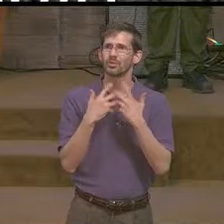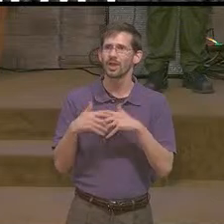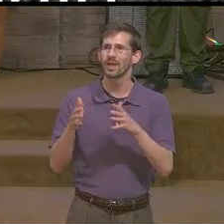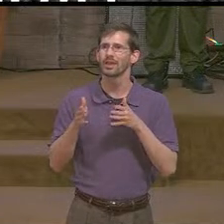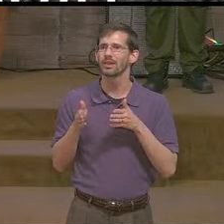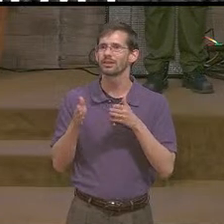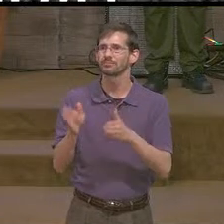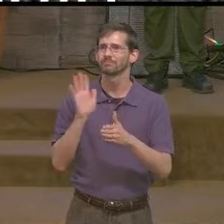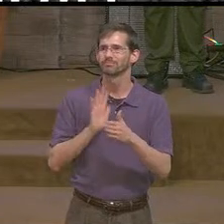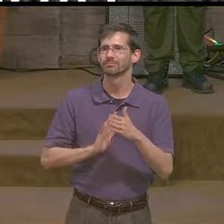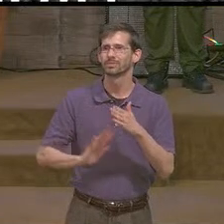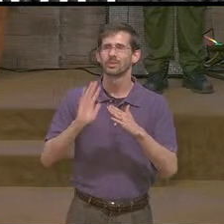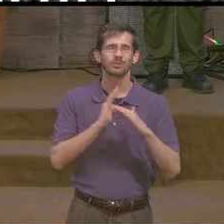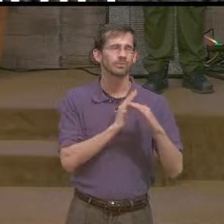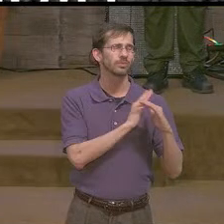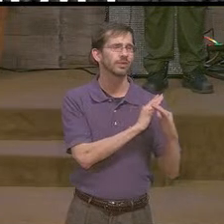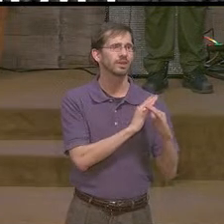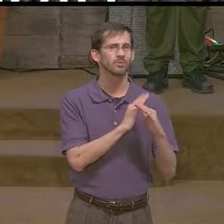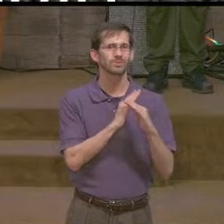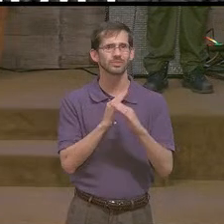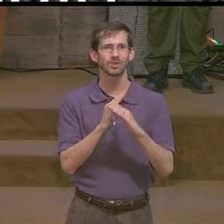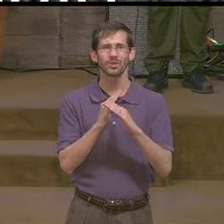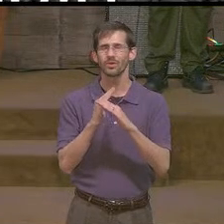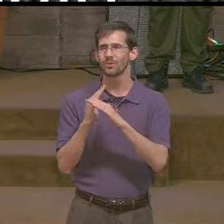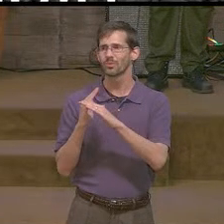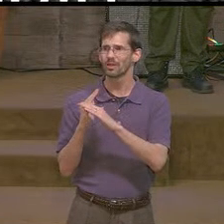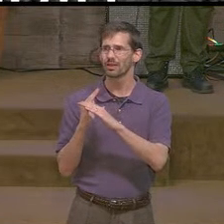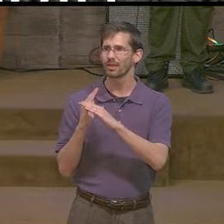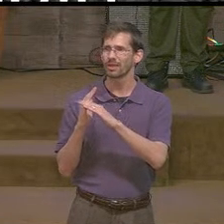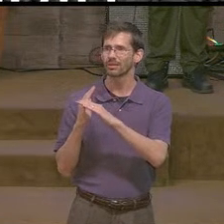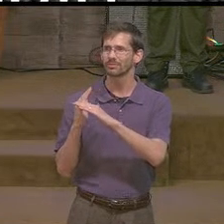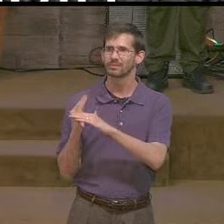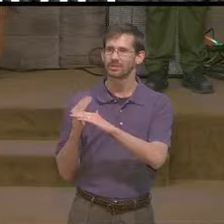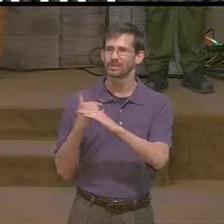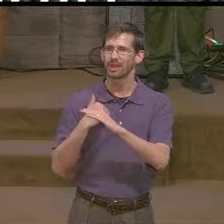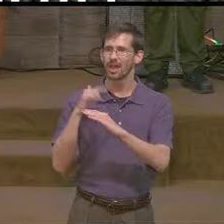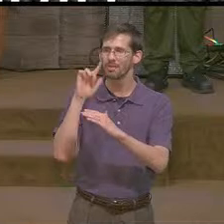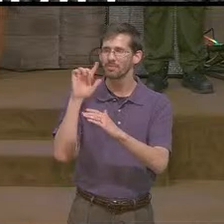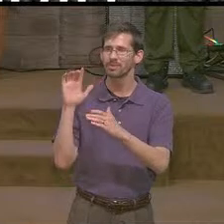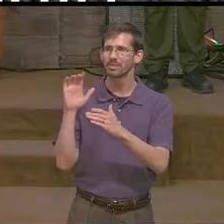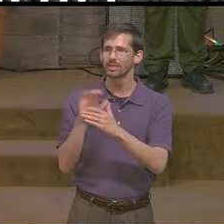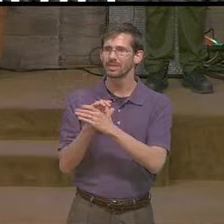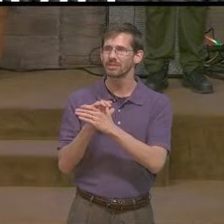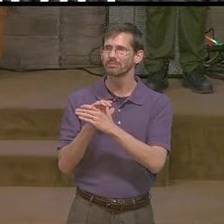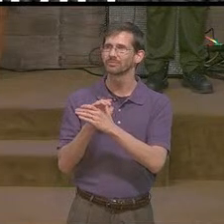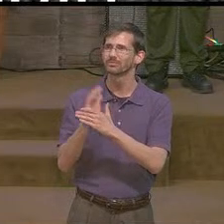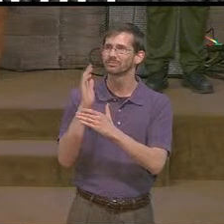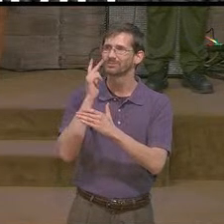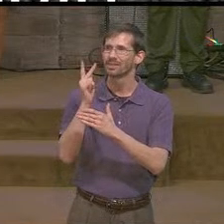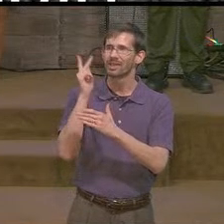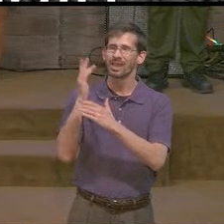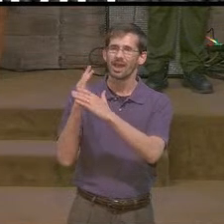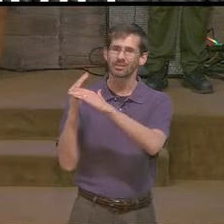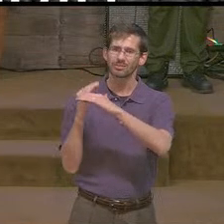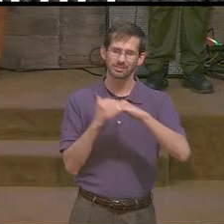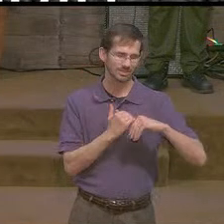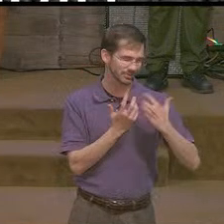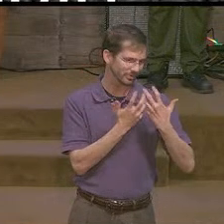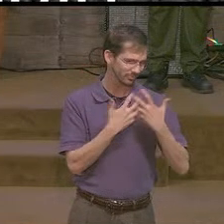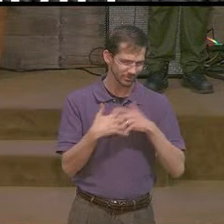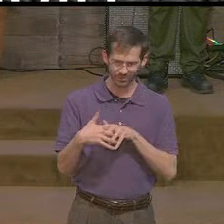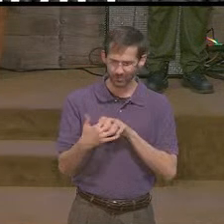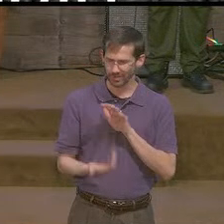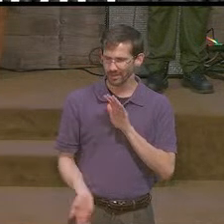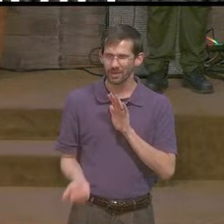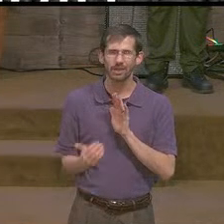a way where there is no way, and I believe I'll see